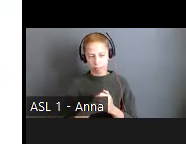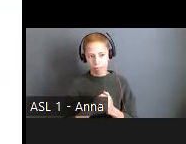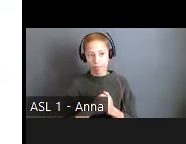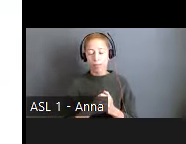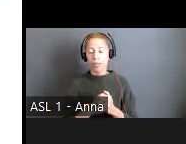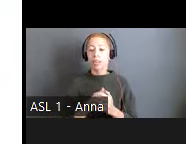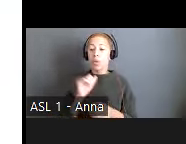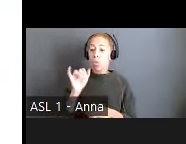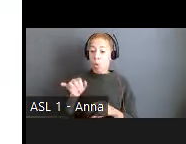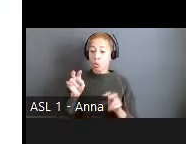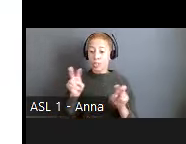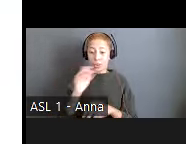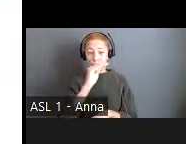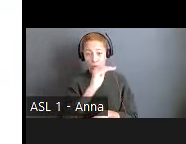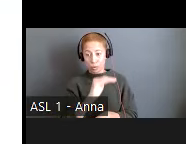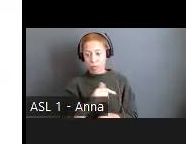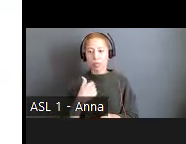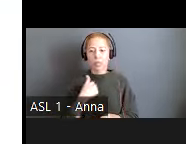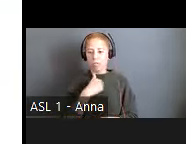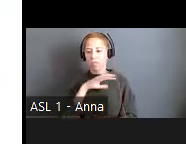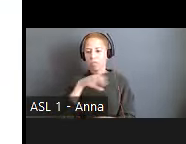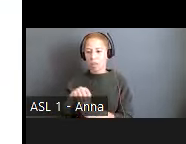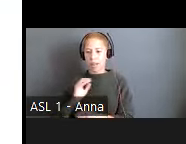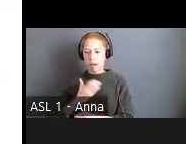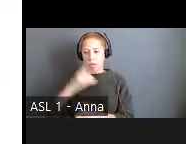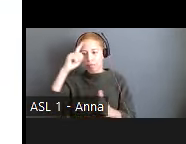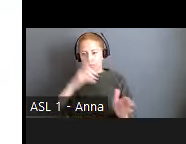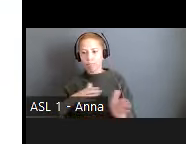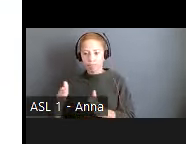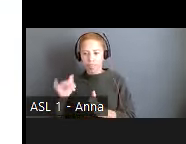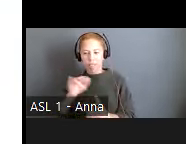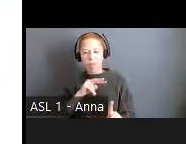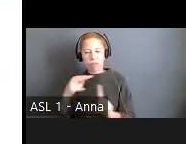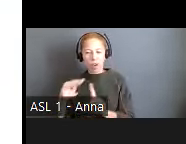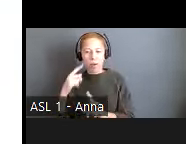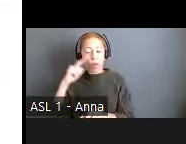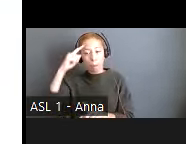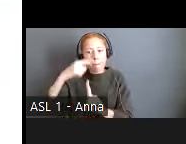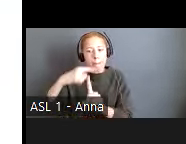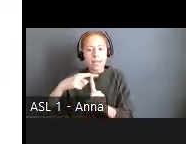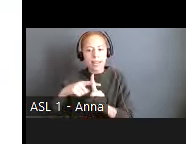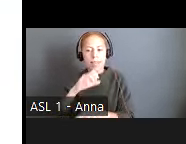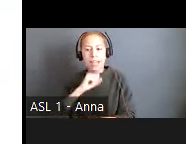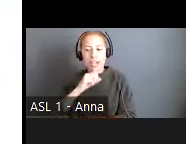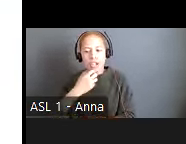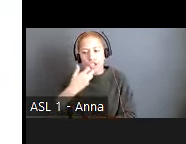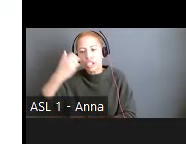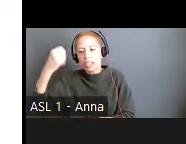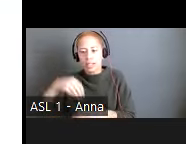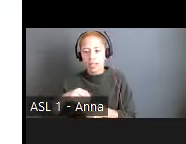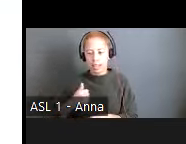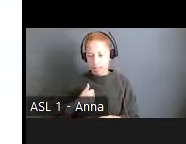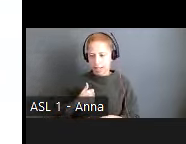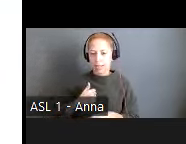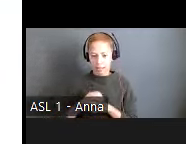will, which is a framework for positive aging in Canada. And I think what's important to see is